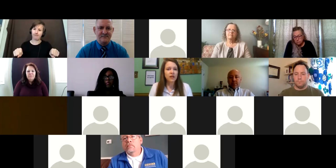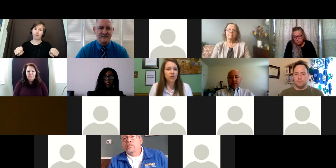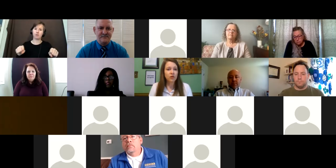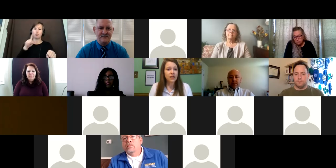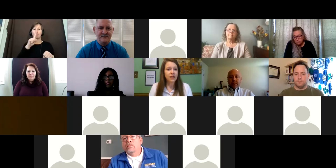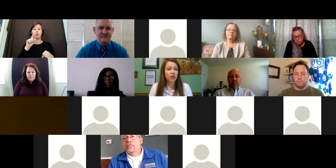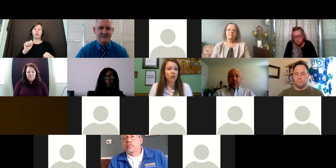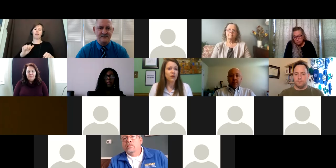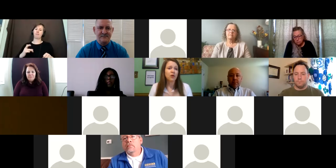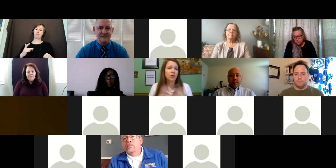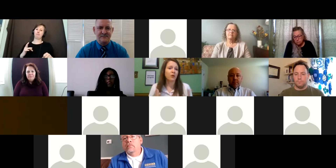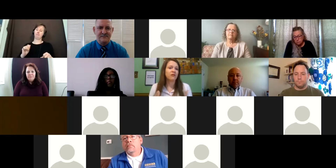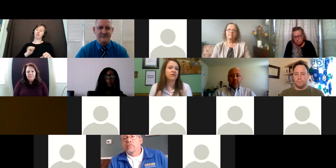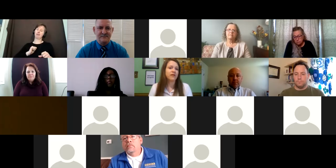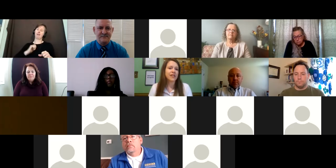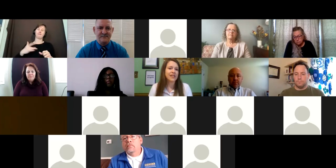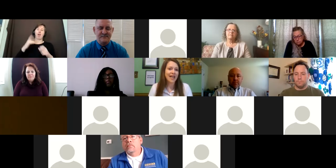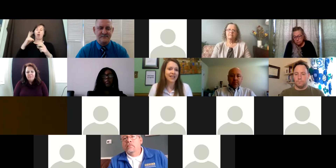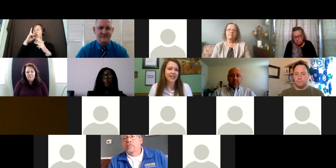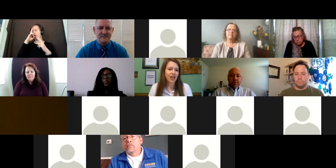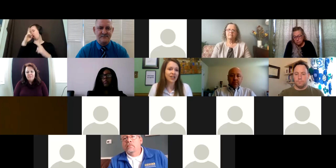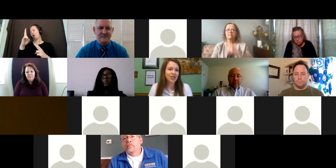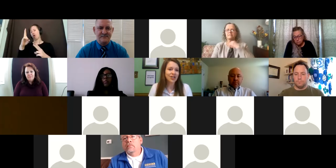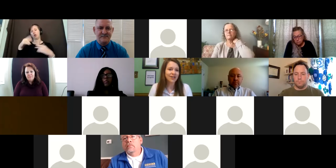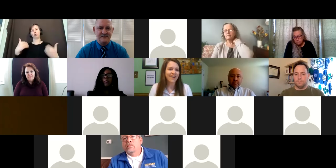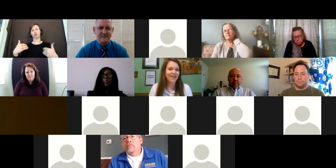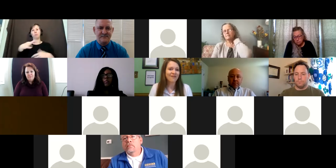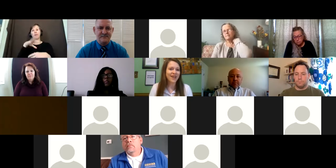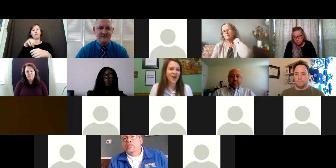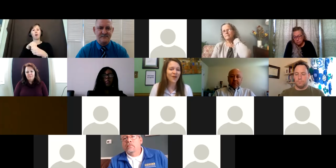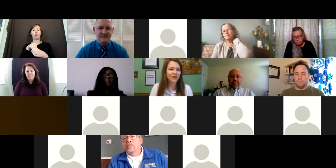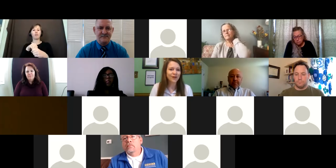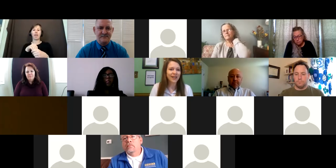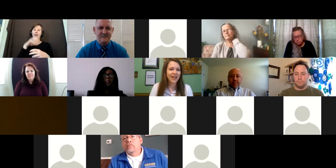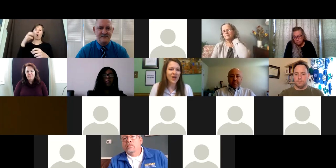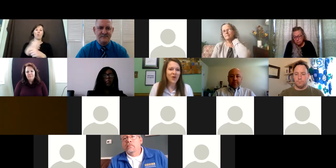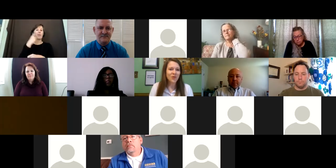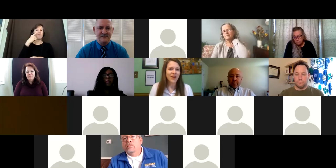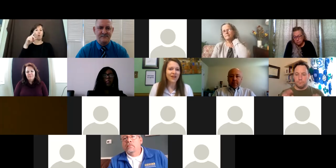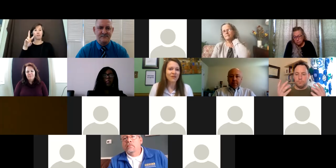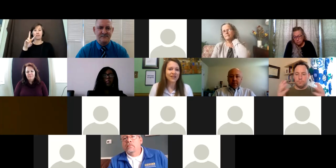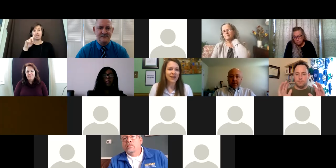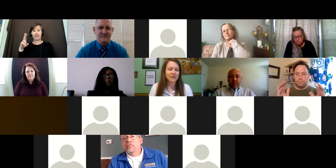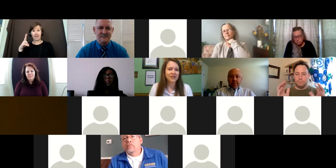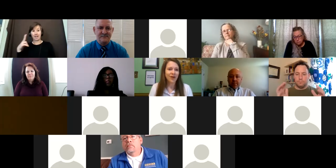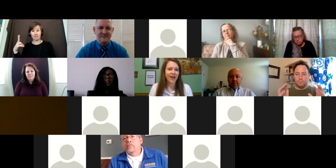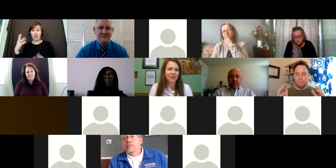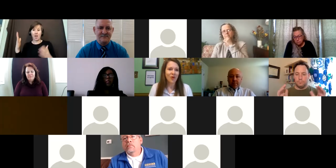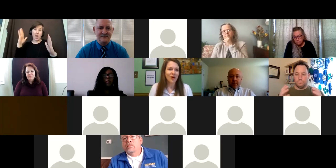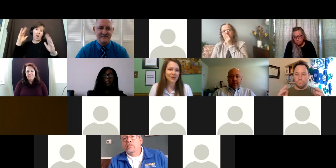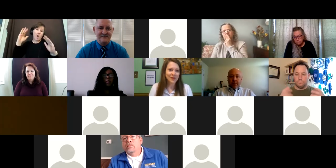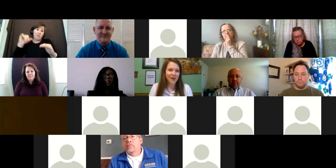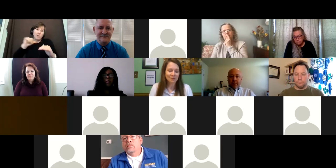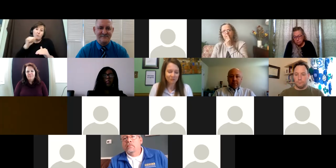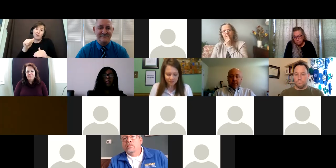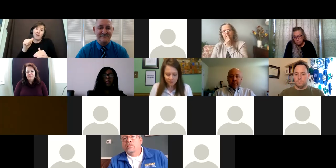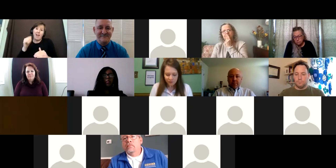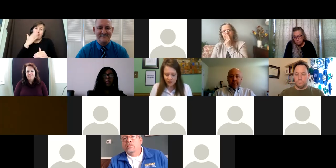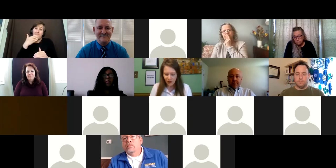be included in that group and a great win for VDDHH. Hopefully we're not the best kept secret anymore.